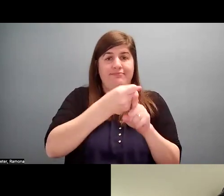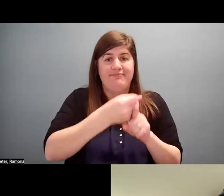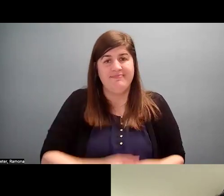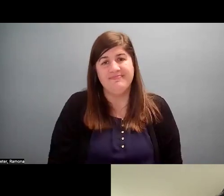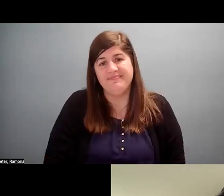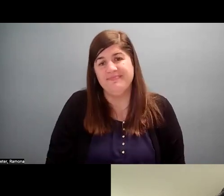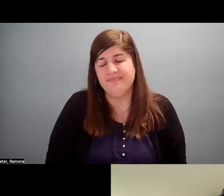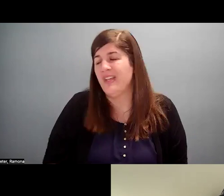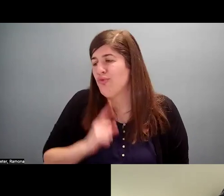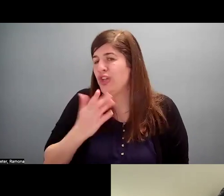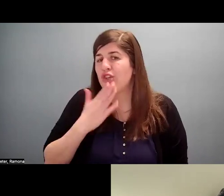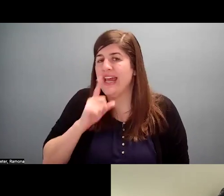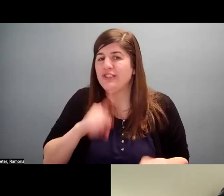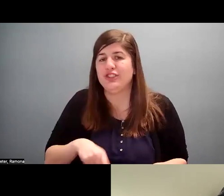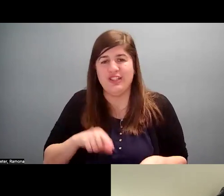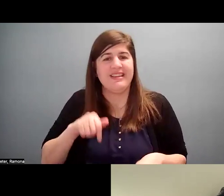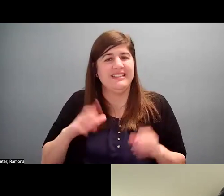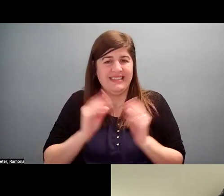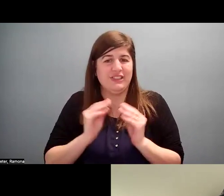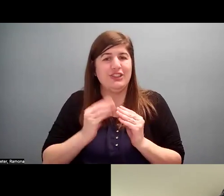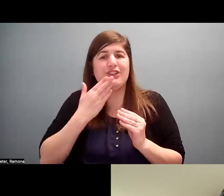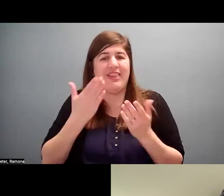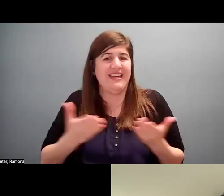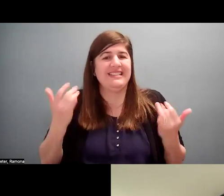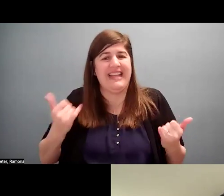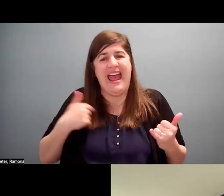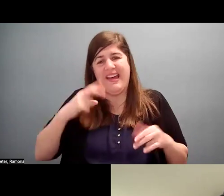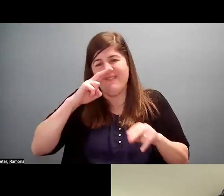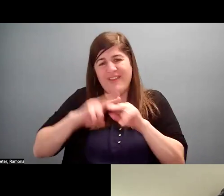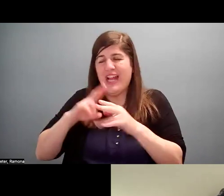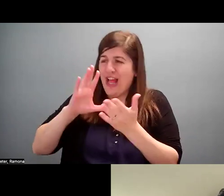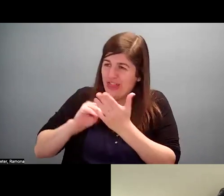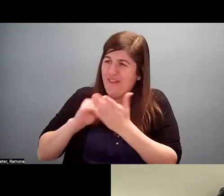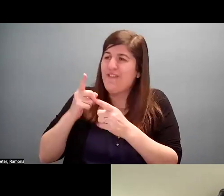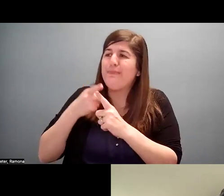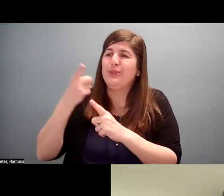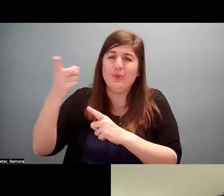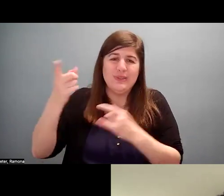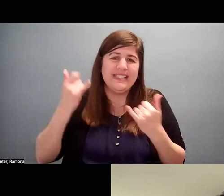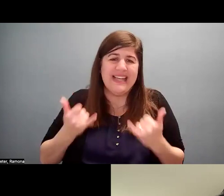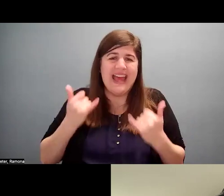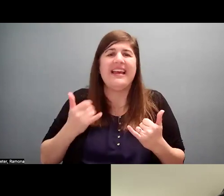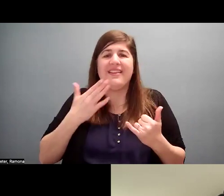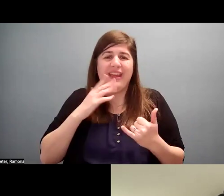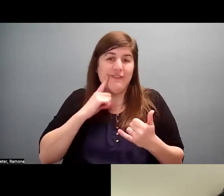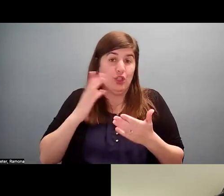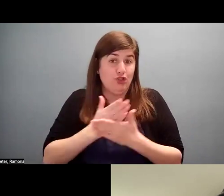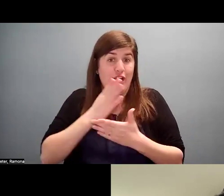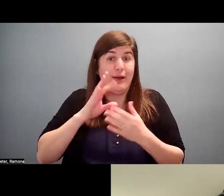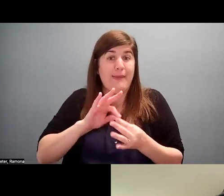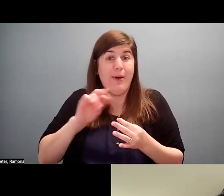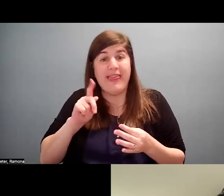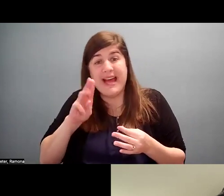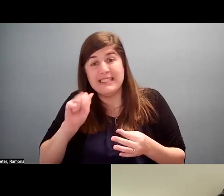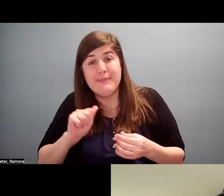answer. This session was a good thing today. I had fun learning from you today. So thank you for sharing all about plasma and